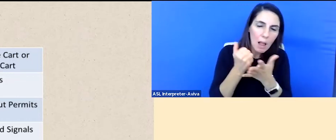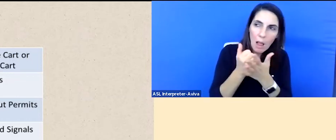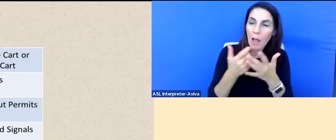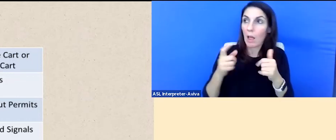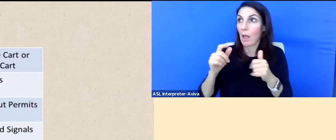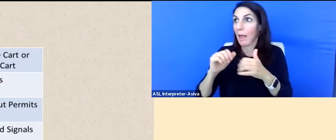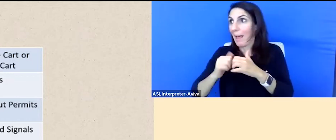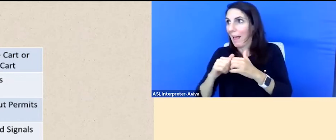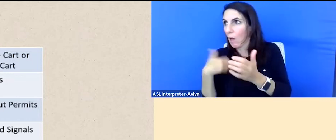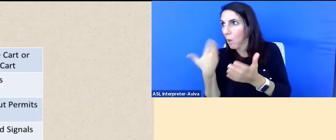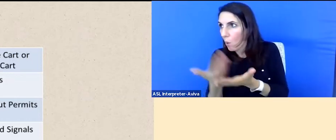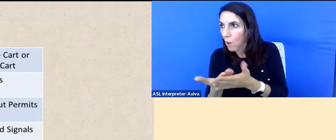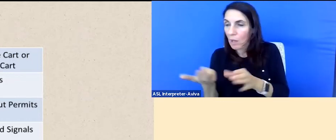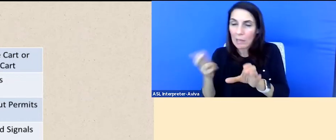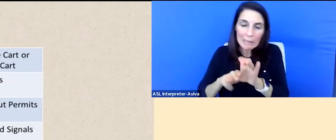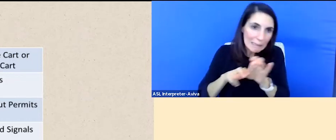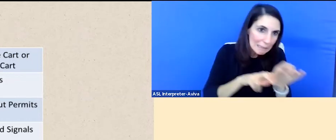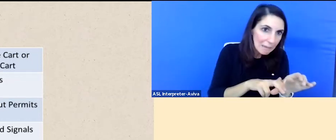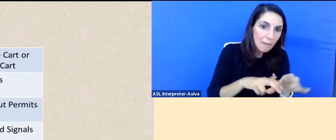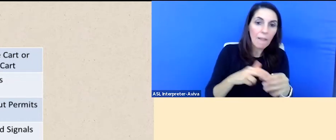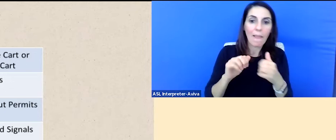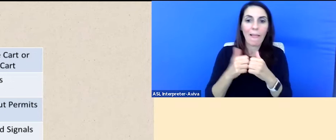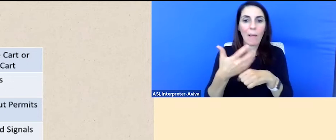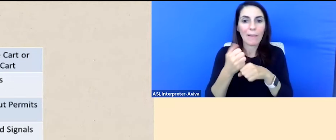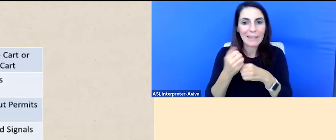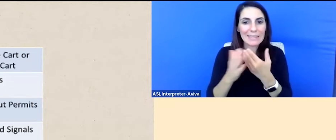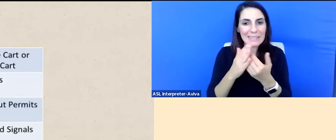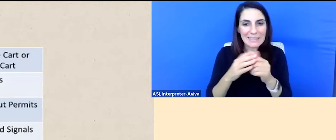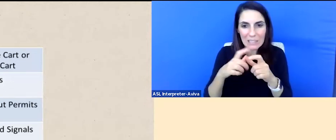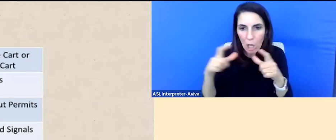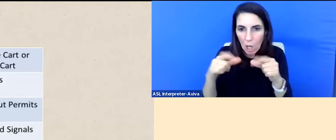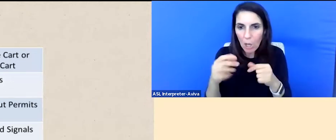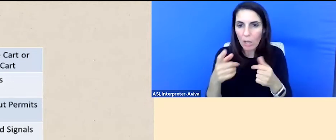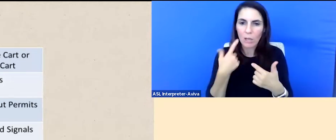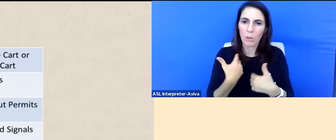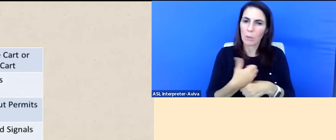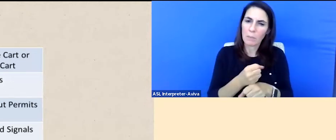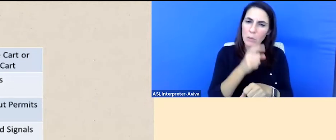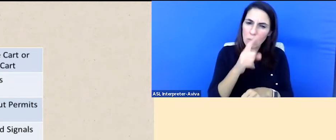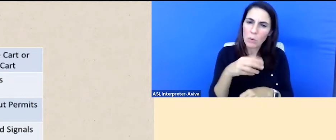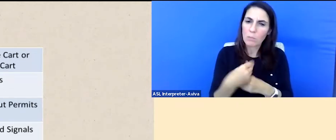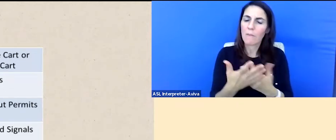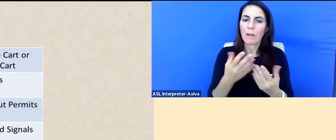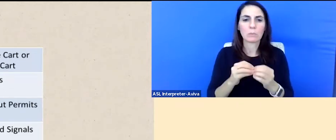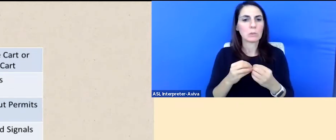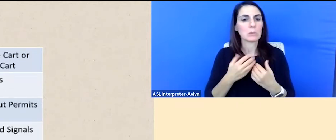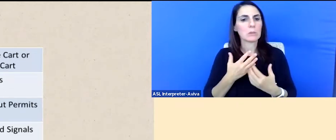to get an easy card, the different things to hopefully making it a pleasurable experience on public transportation.